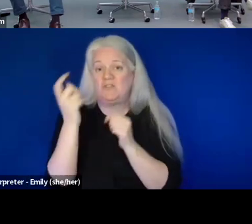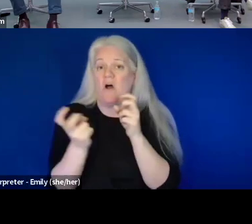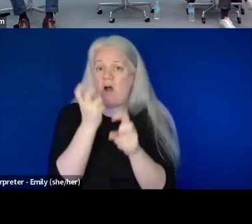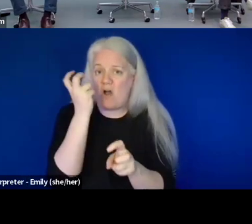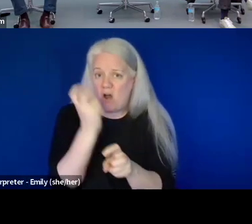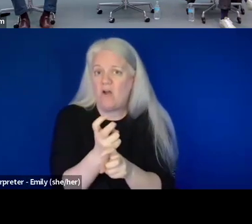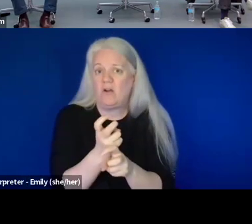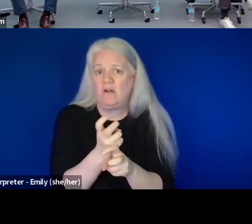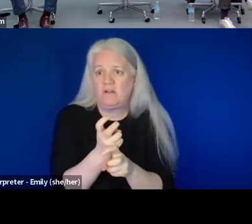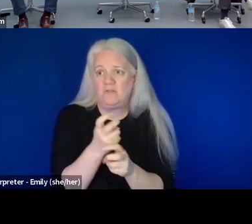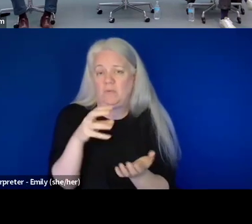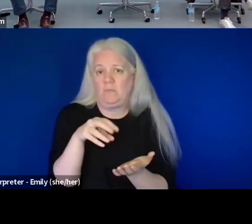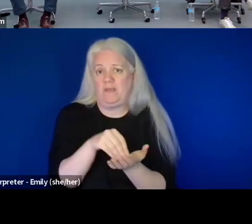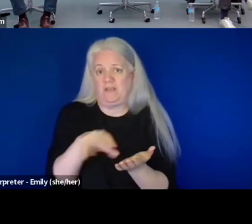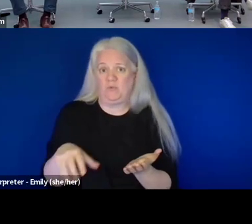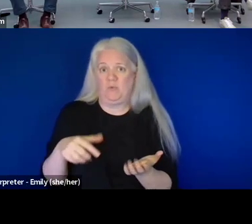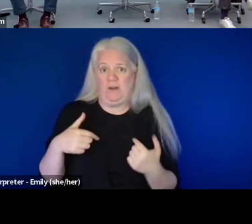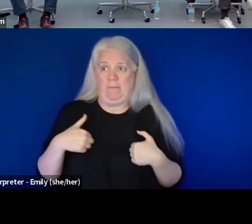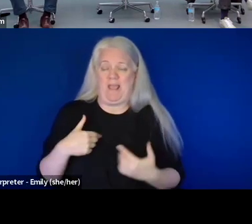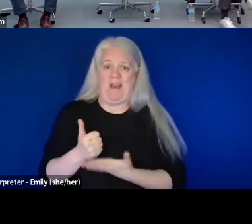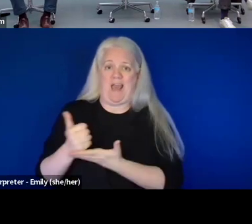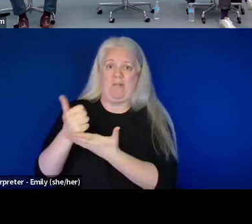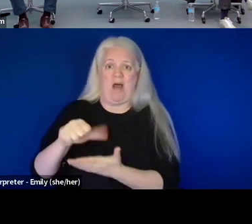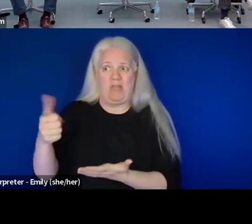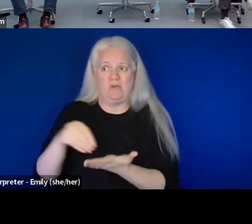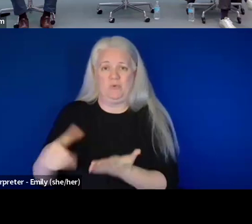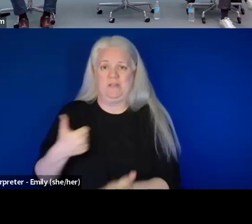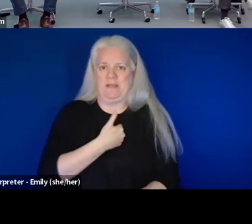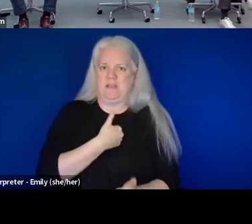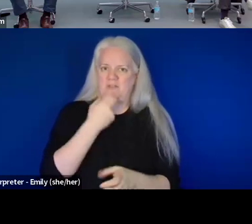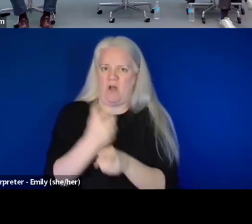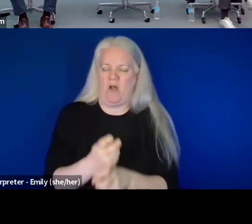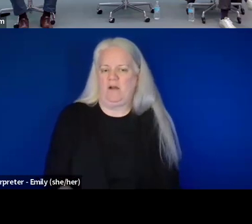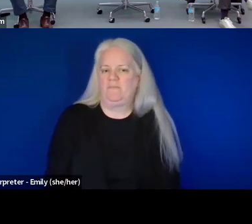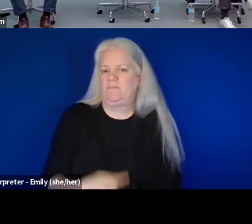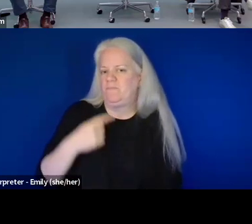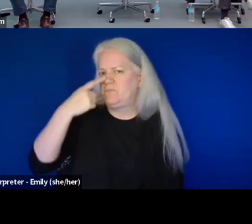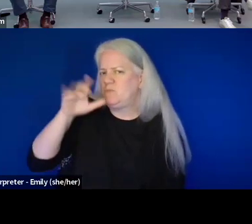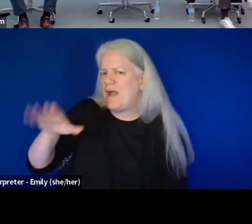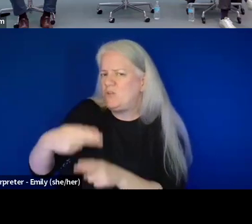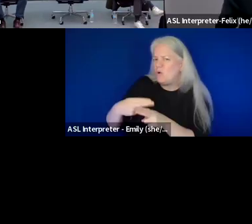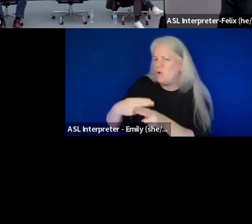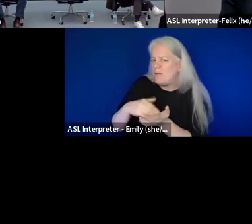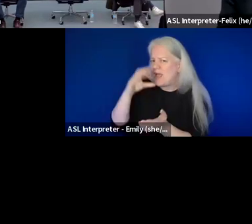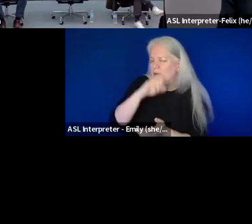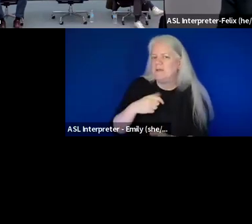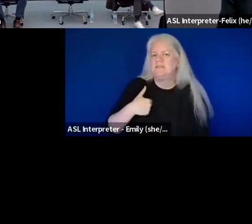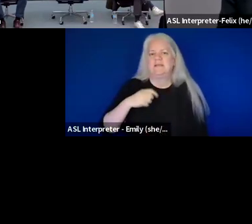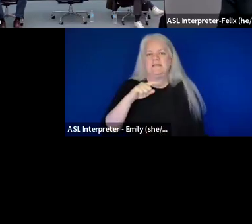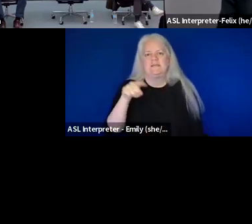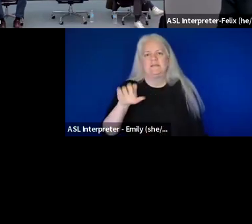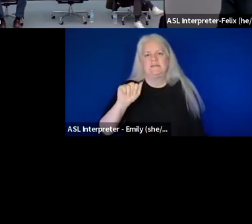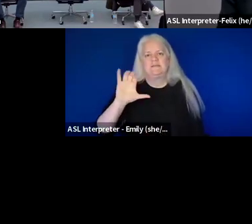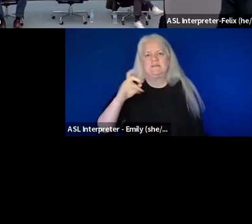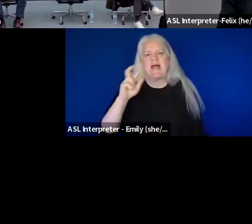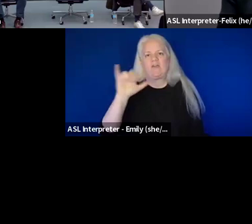to be a student and do that for other students. Can you say your name one more time, your first name? I missed it. I'm Zachary.